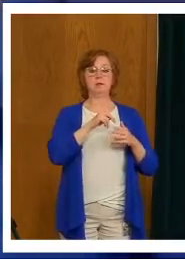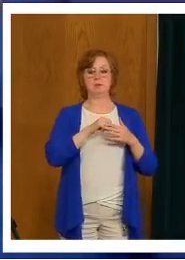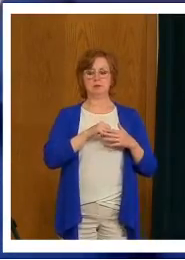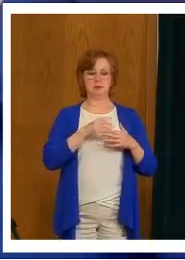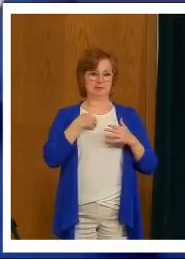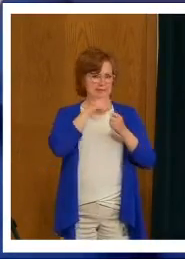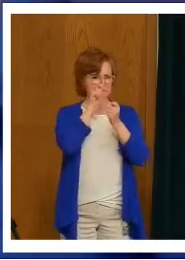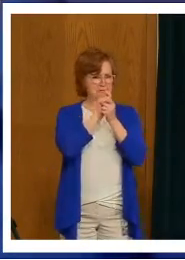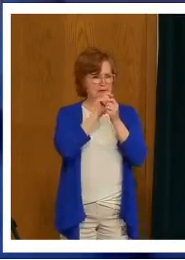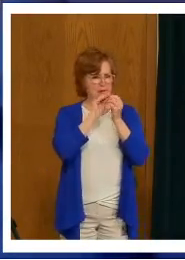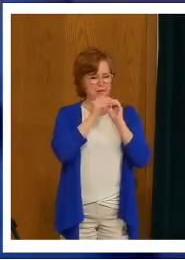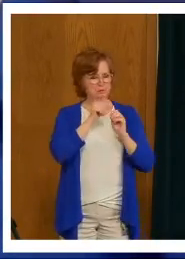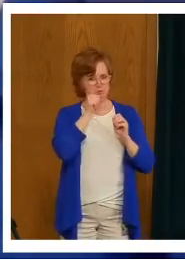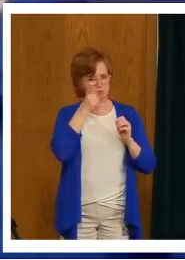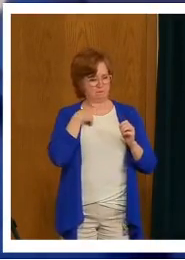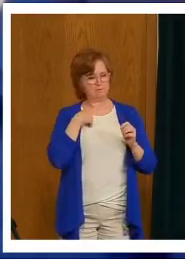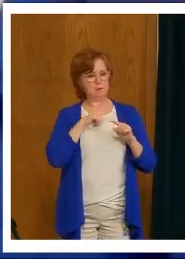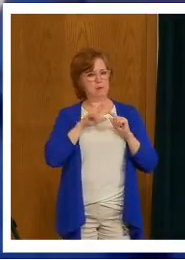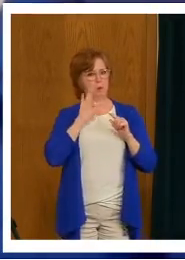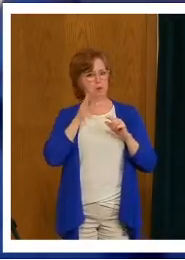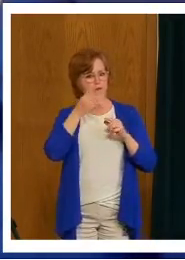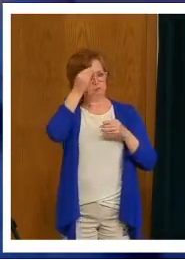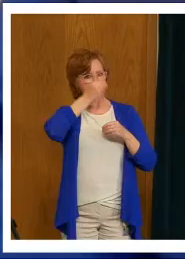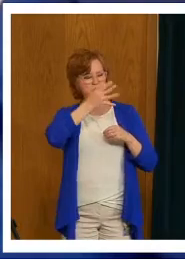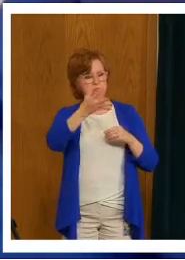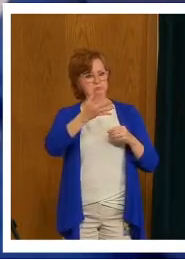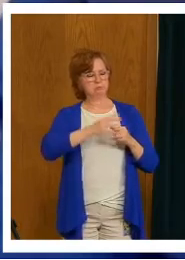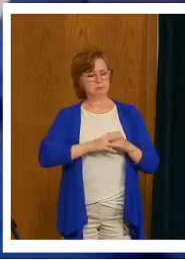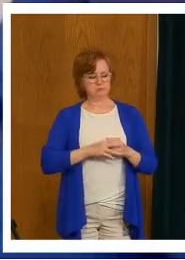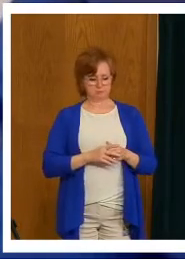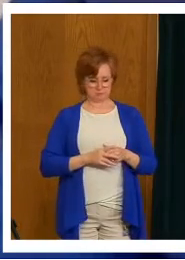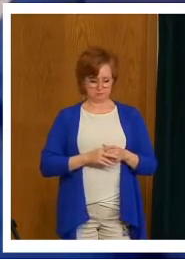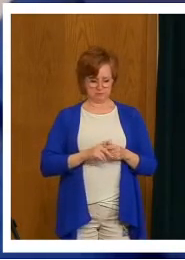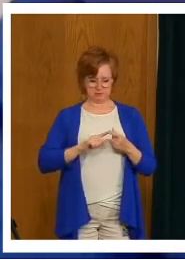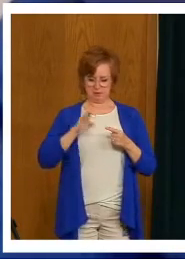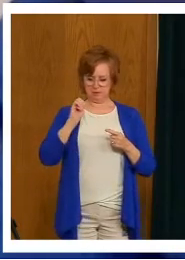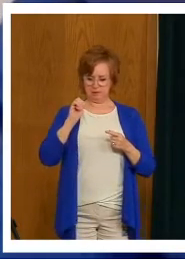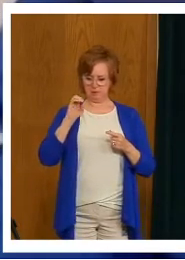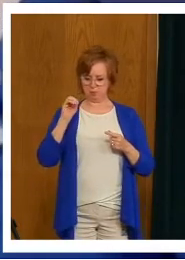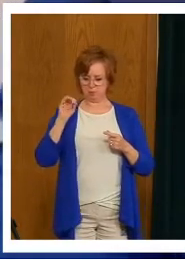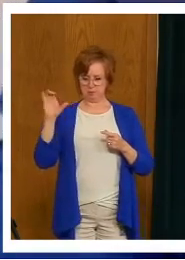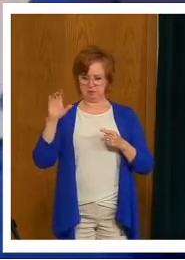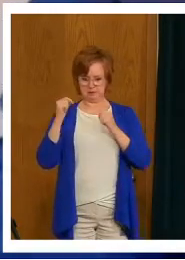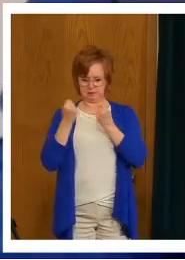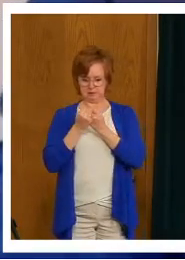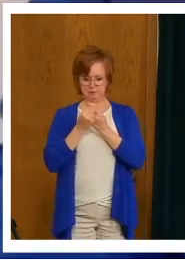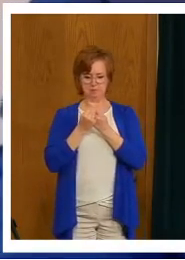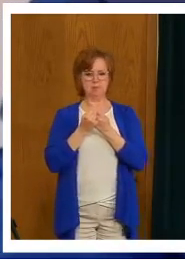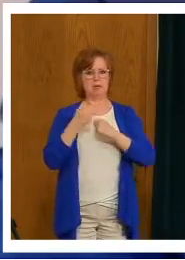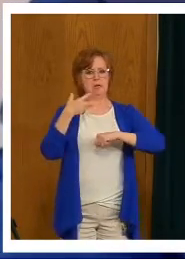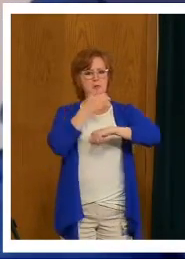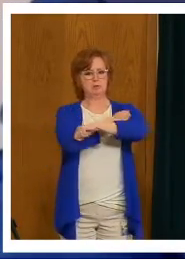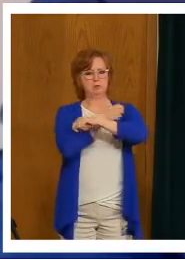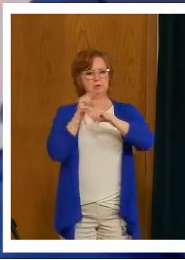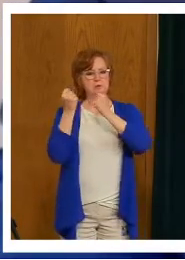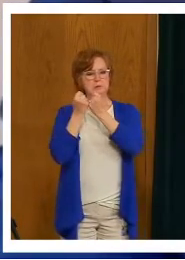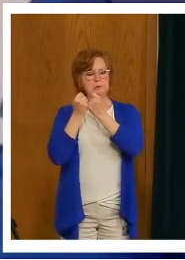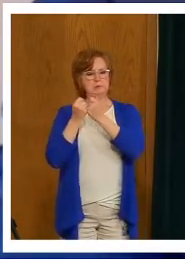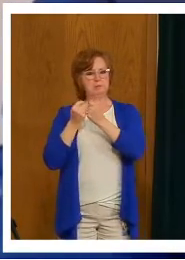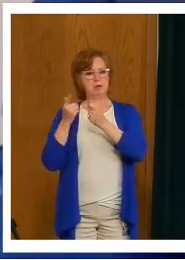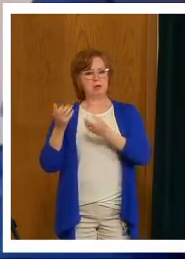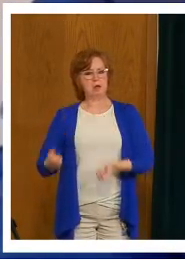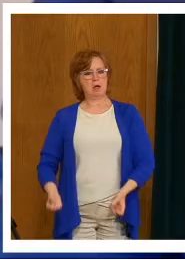don't have the exact number, but I can certainly get it from the EOC team and immunization team. But the number of doses